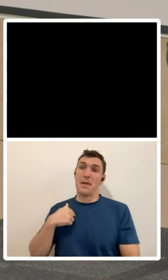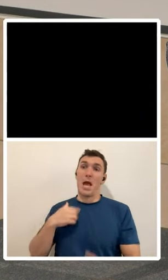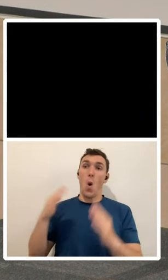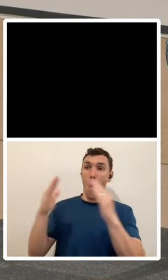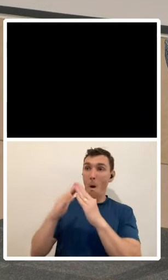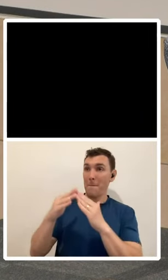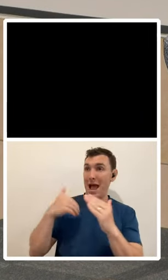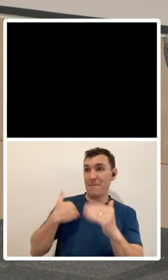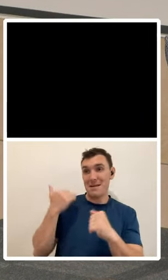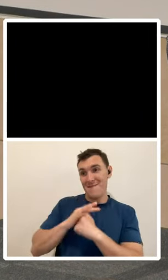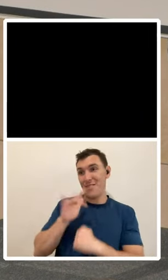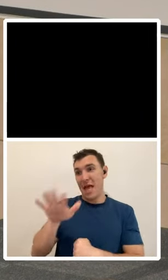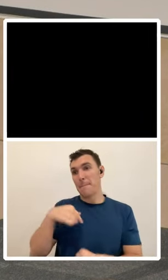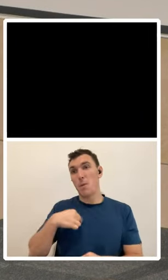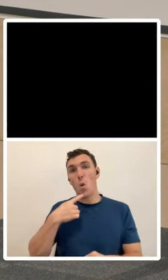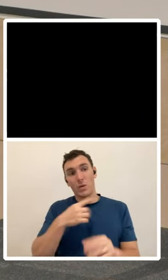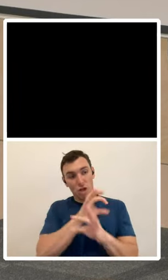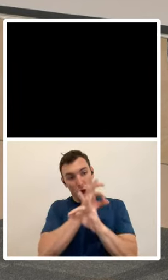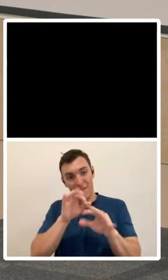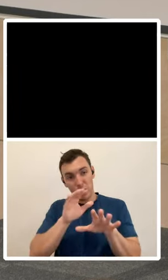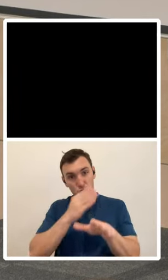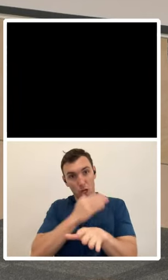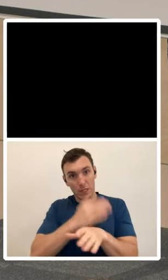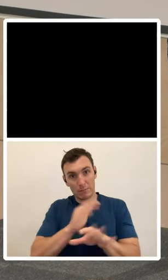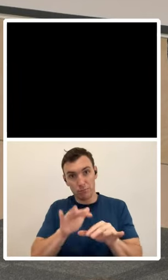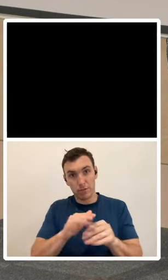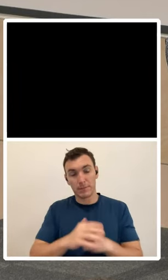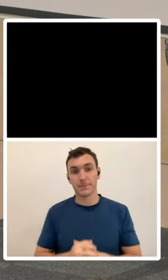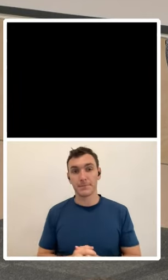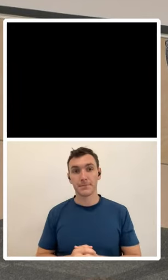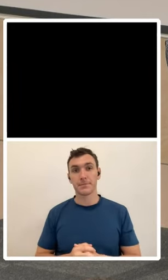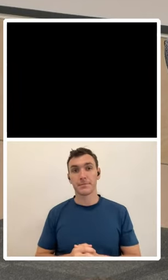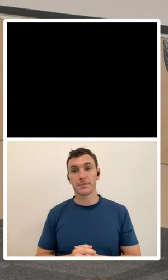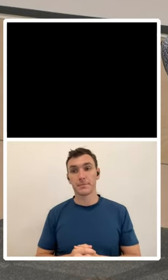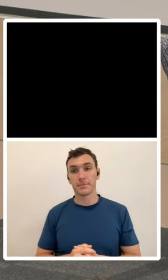know. Should we get a couple more questions online, if there are any?